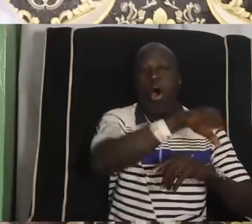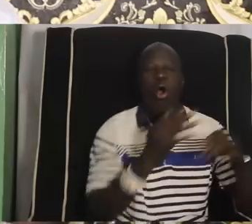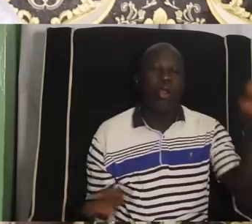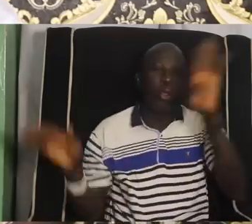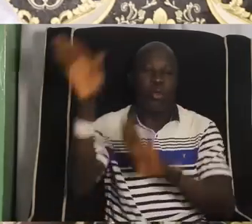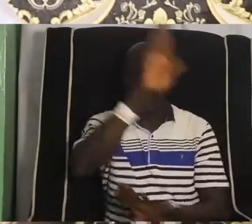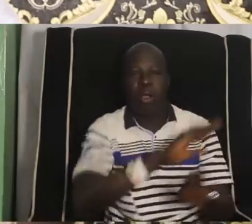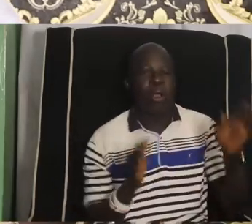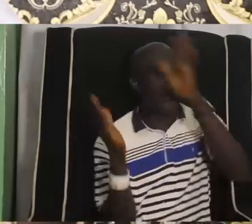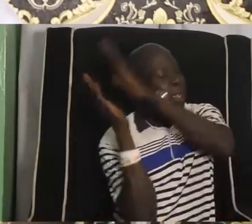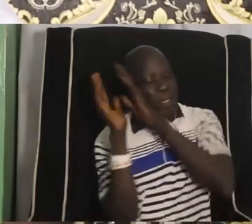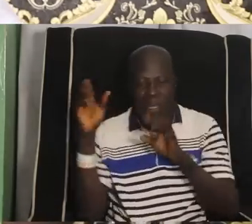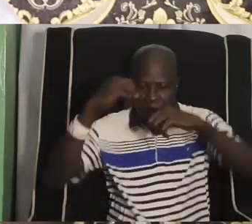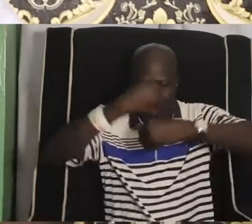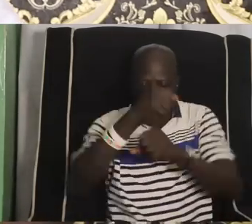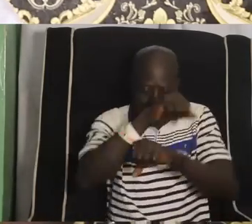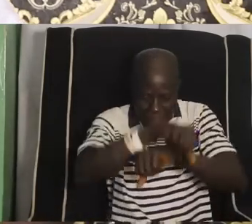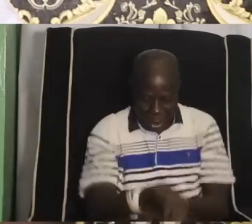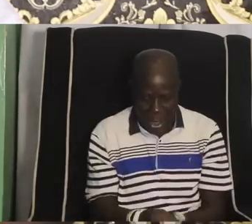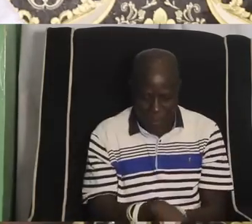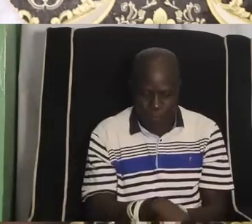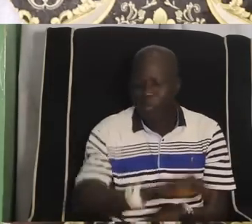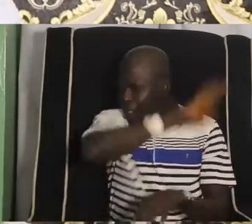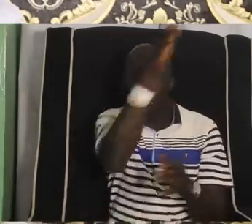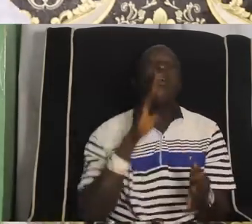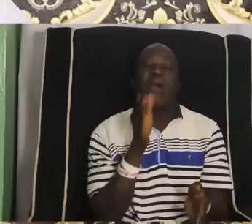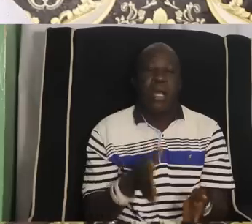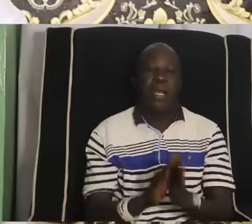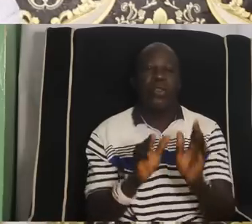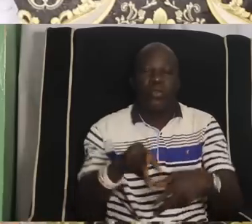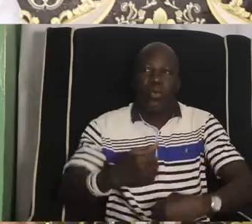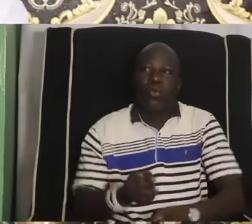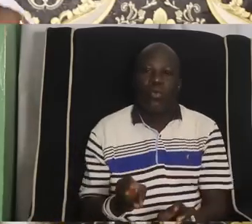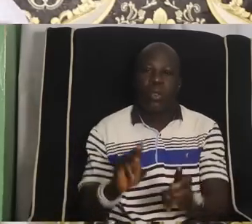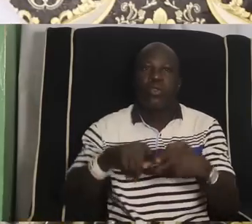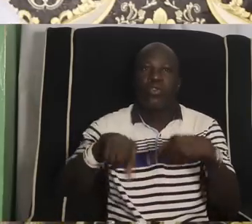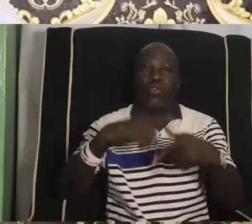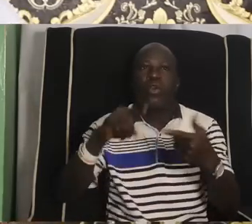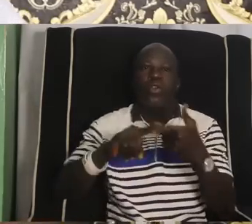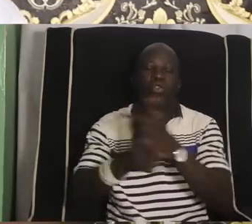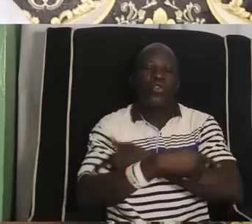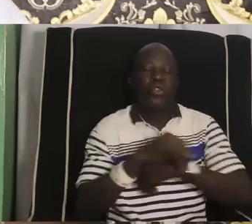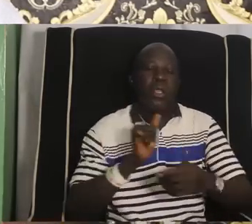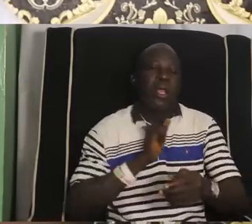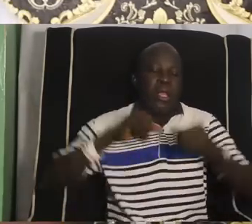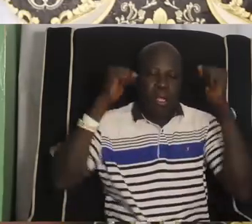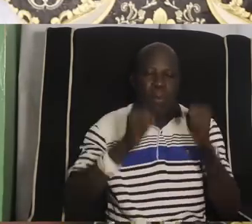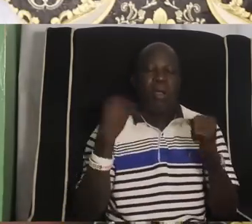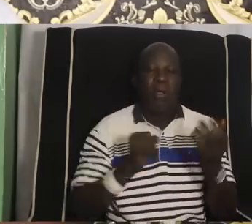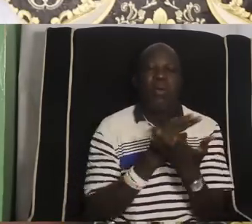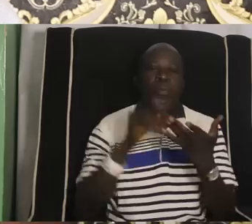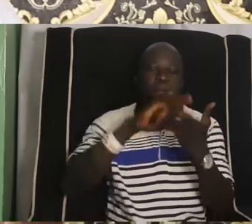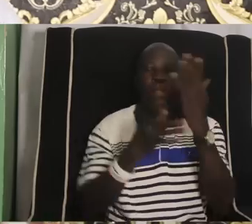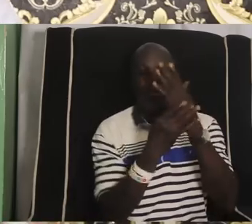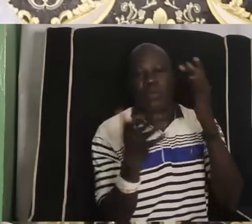sọ wáyé lé káà ni, bọ̀ bó sì jẹ́ káà tó, ó wá jẹ́ wọ́n fi kó èrò ní. This one is a car, but it's public